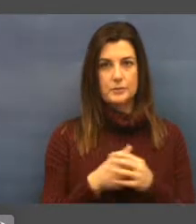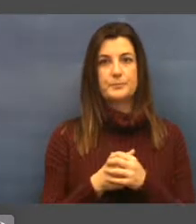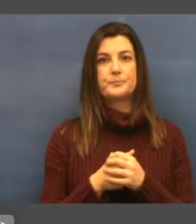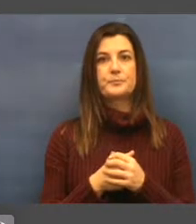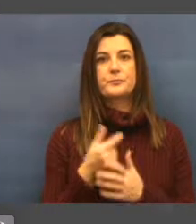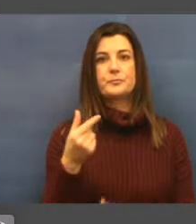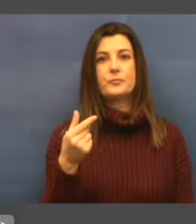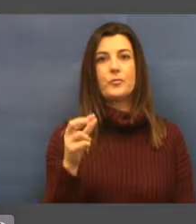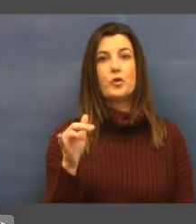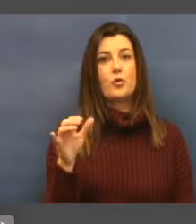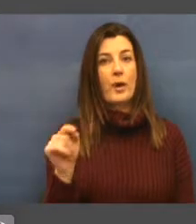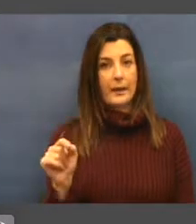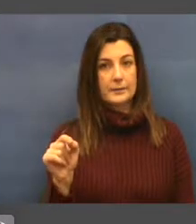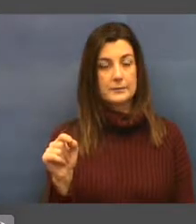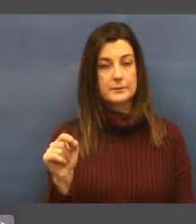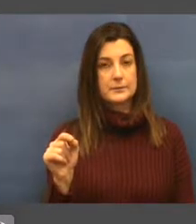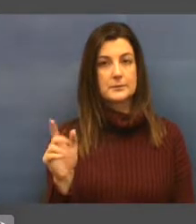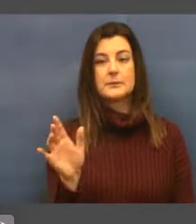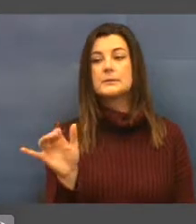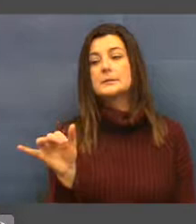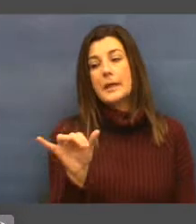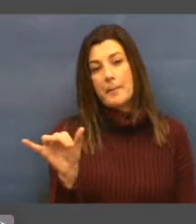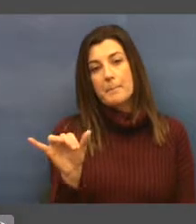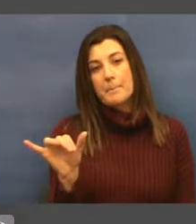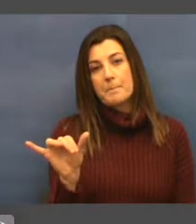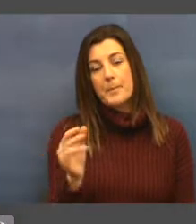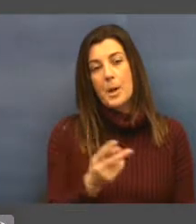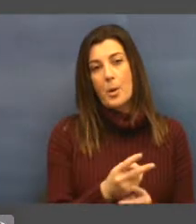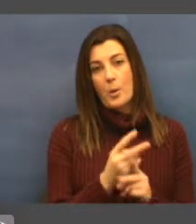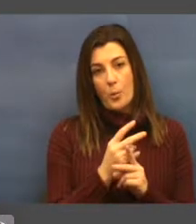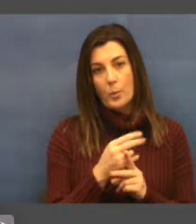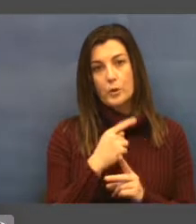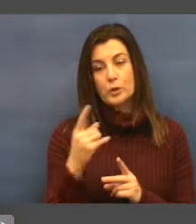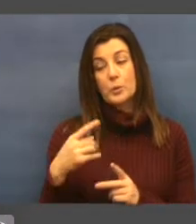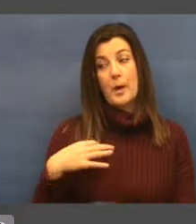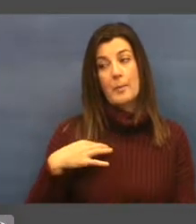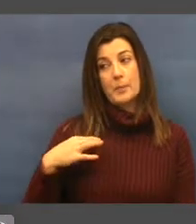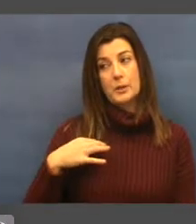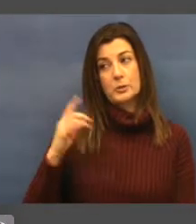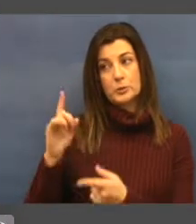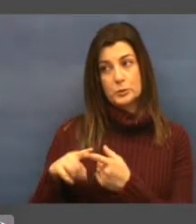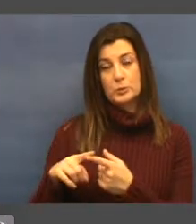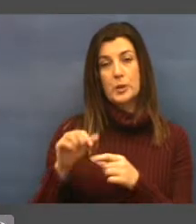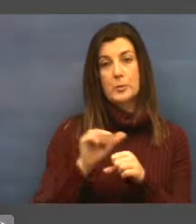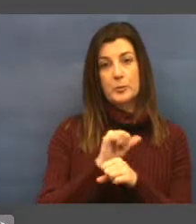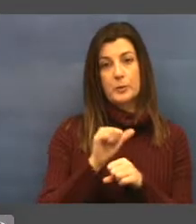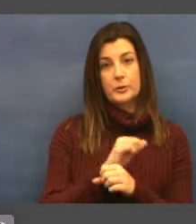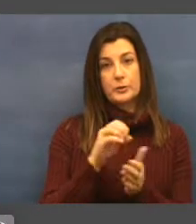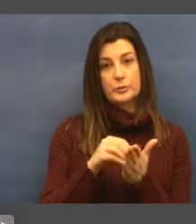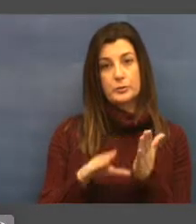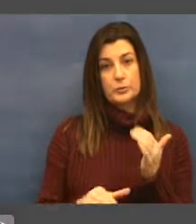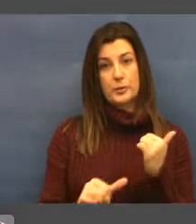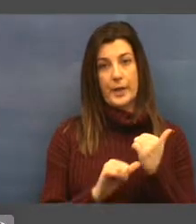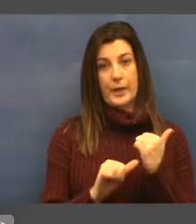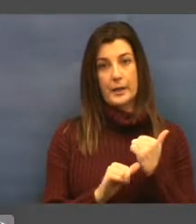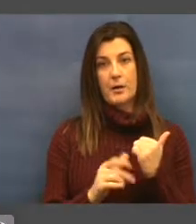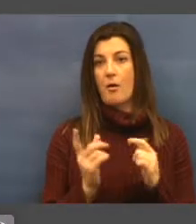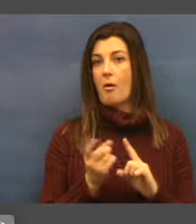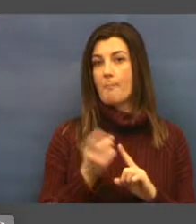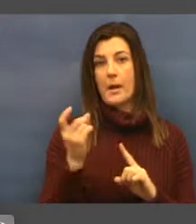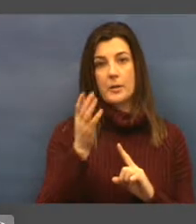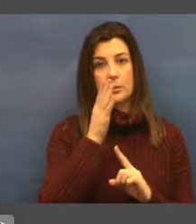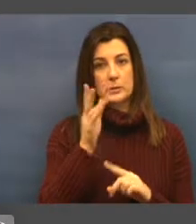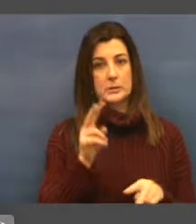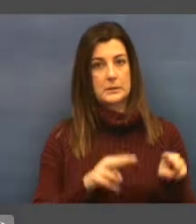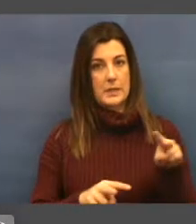Grants, similar to the loans, when you're submitting an application to Alberta Student Aid, you'll be